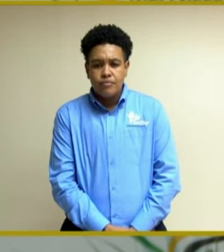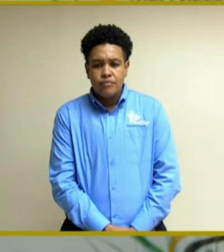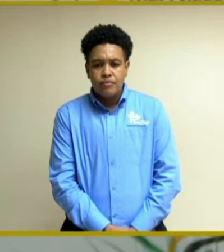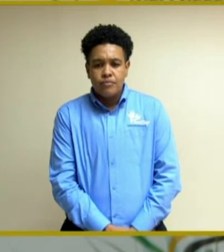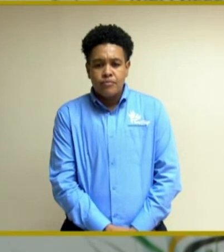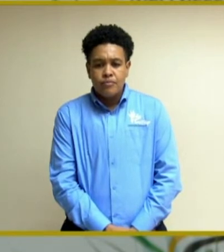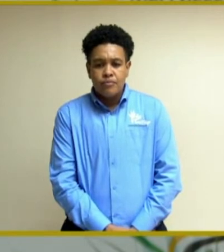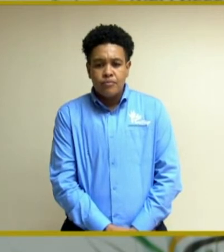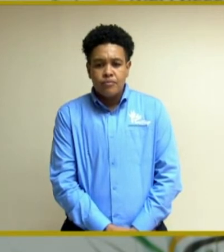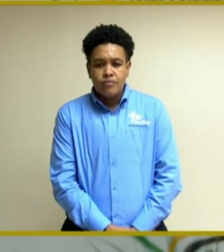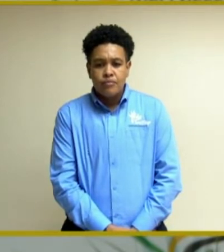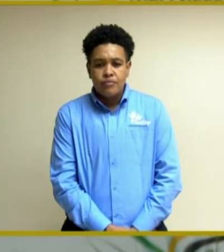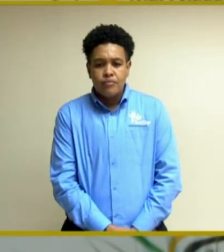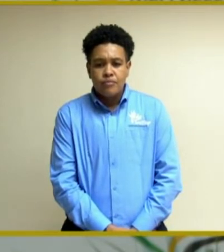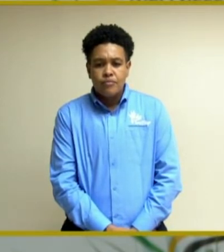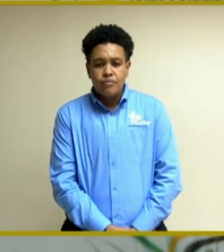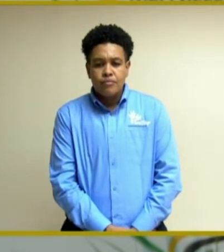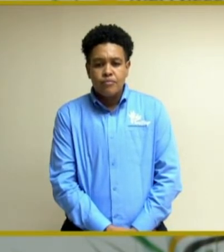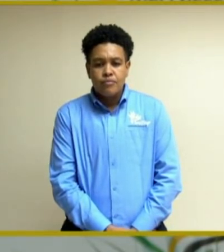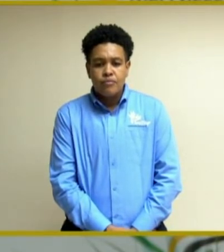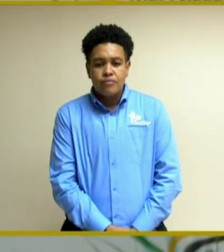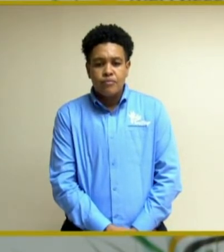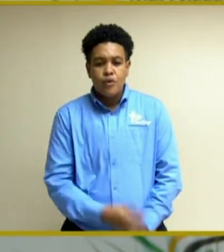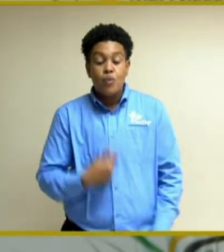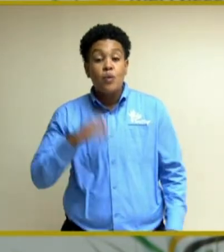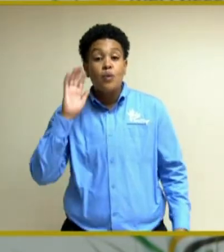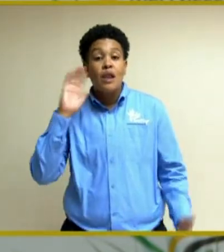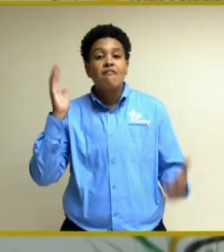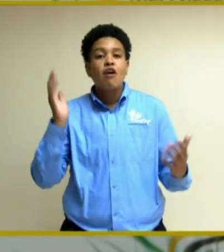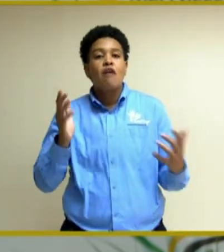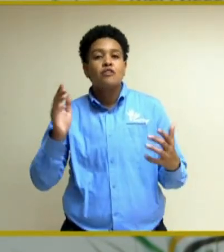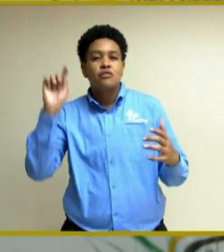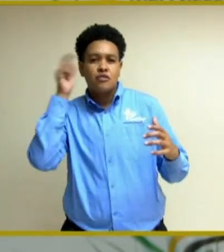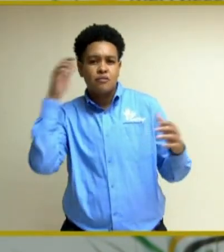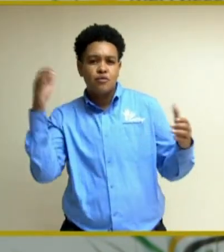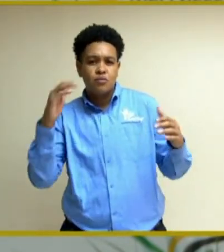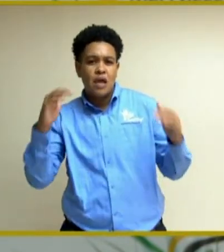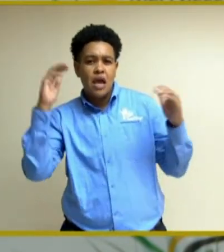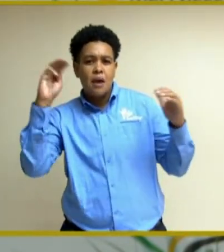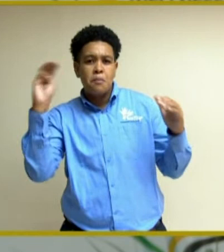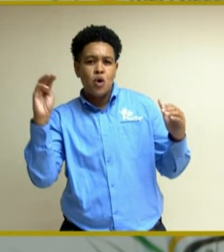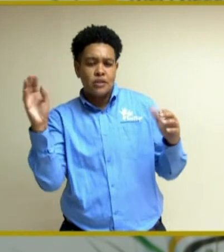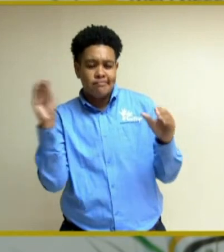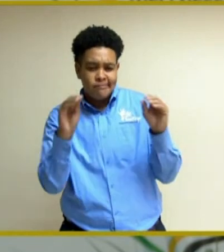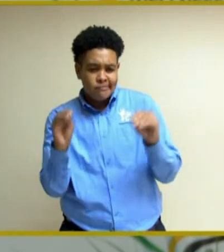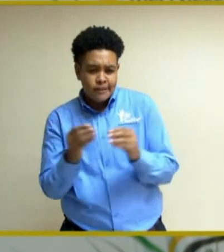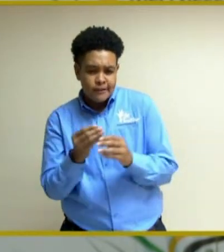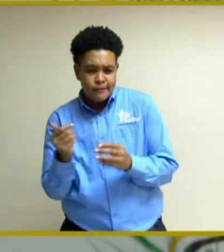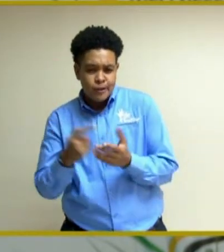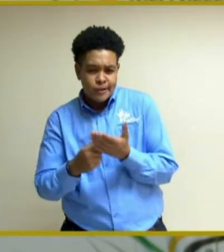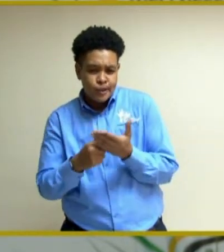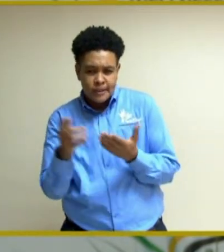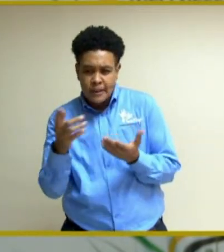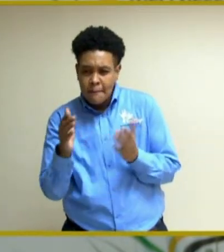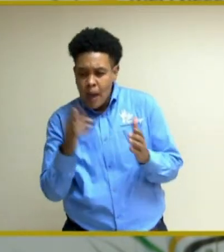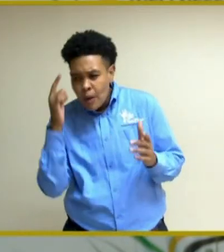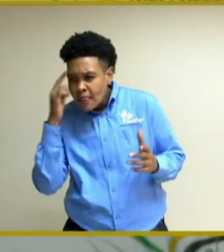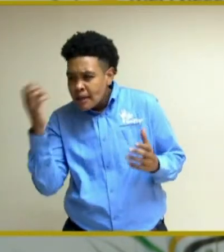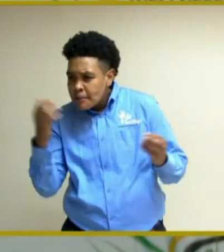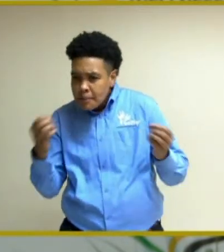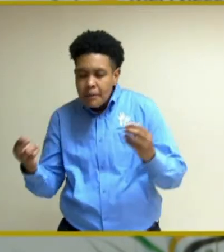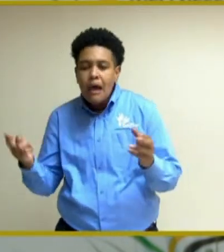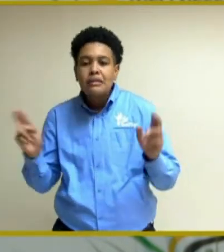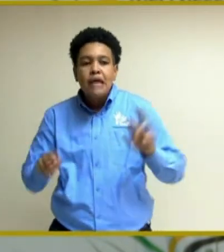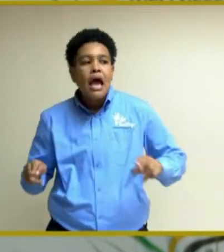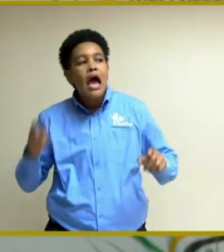other components of the plan, and we crave the public's indulgence to allow us to do that, to get Cabinet's discussion, input, and sign